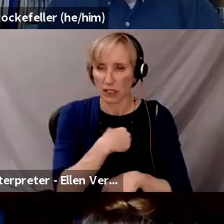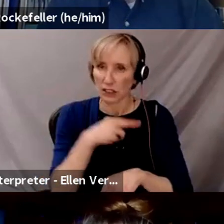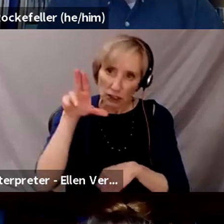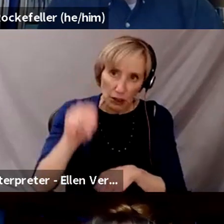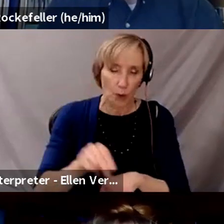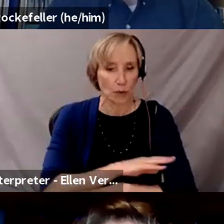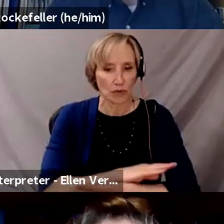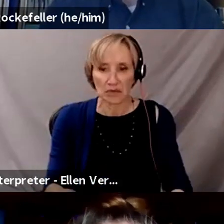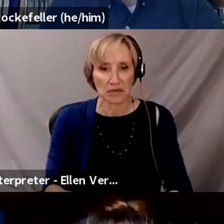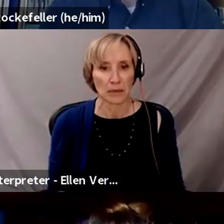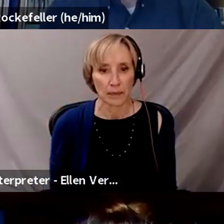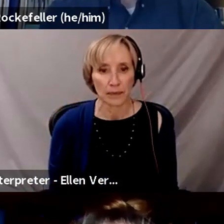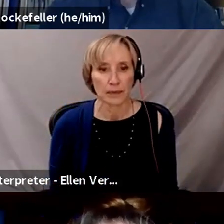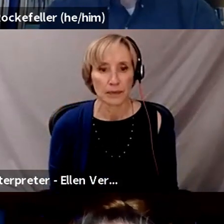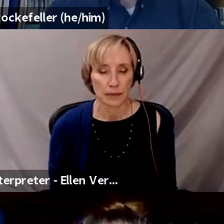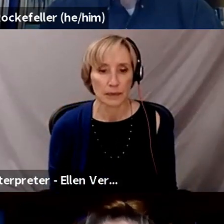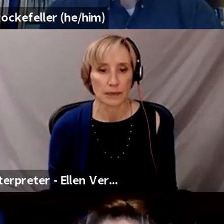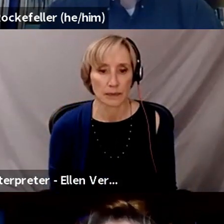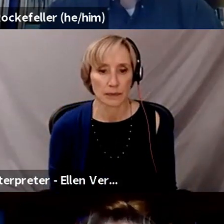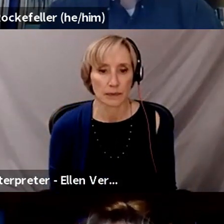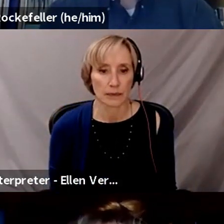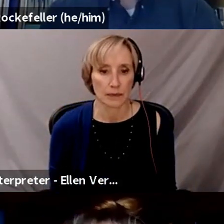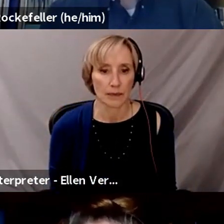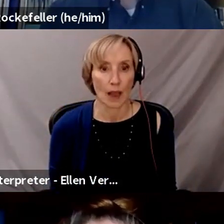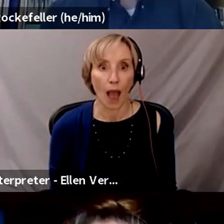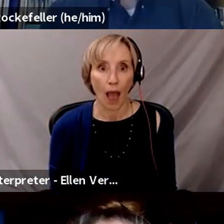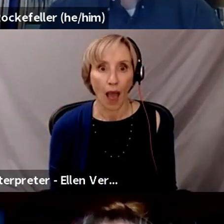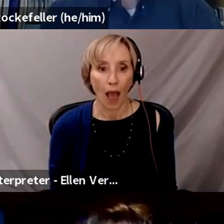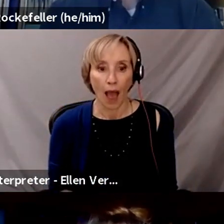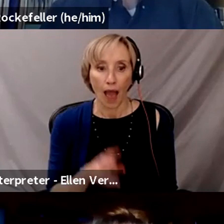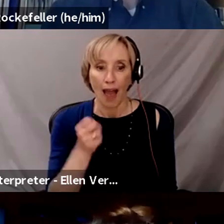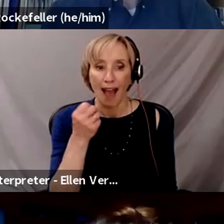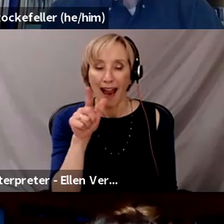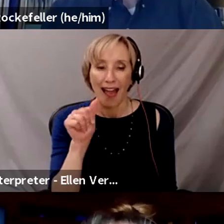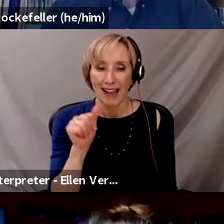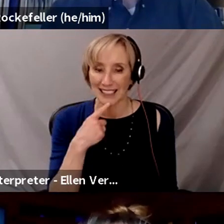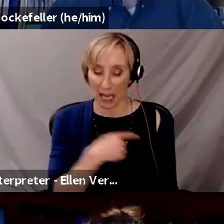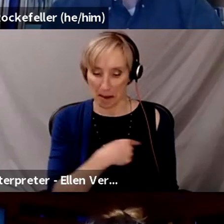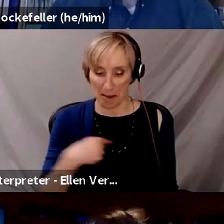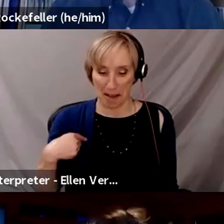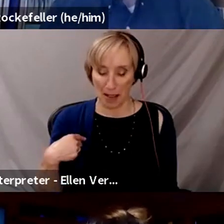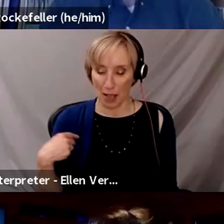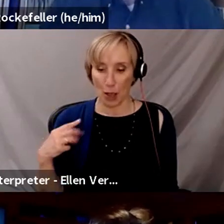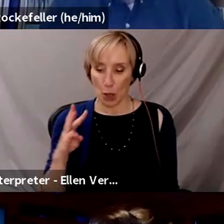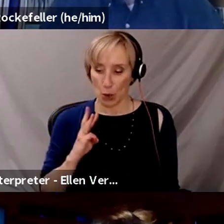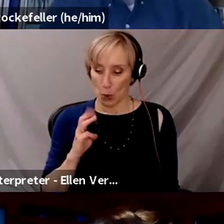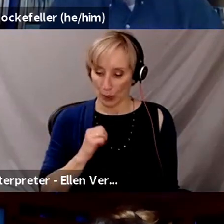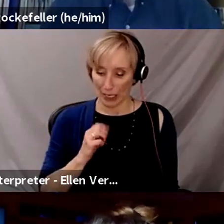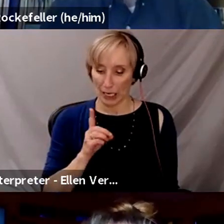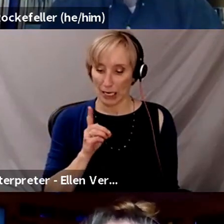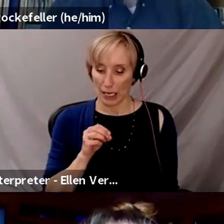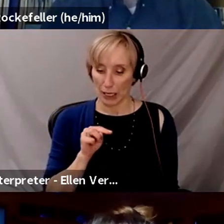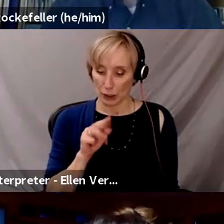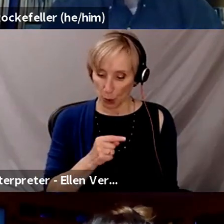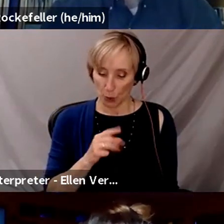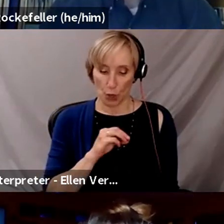Yes, I feel like I want that on a t-shirt, Vesper. We don't owe you that. All